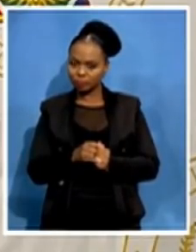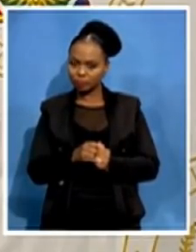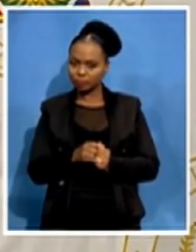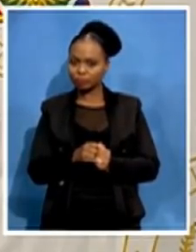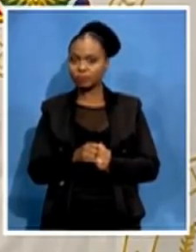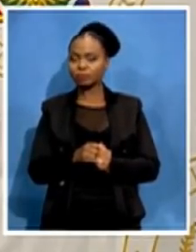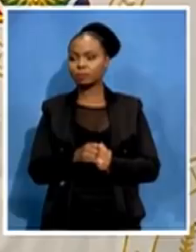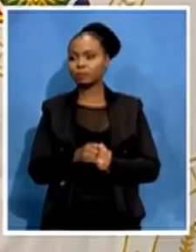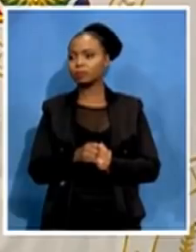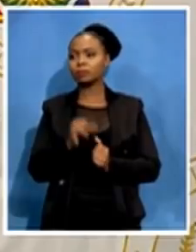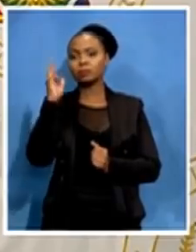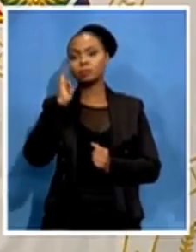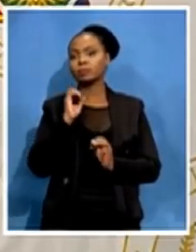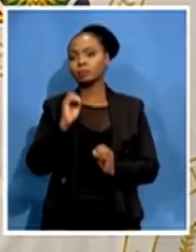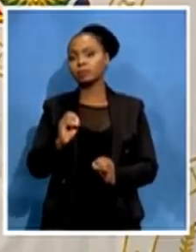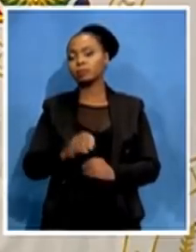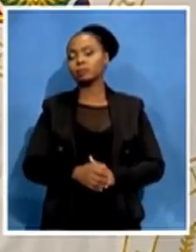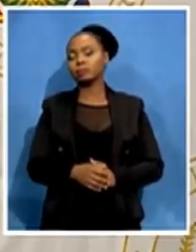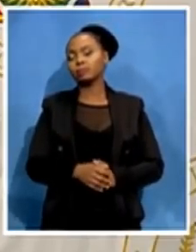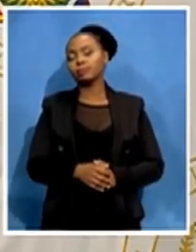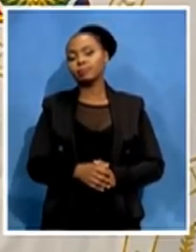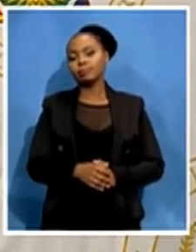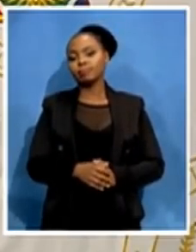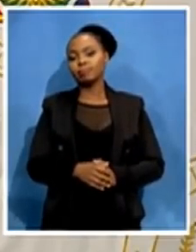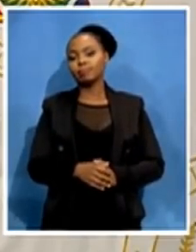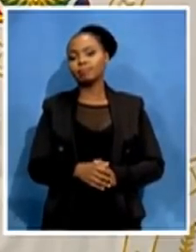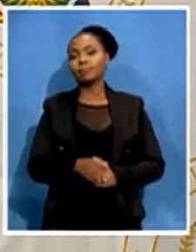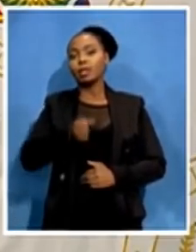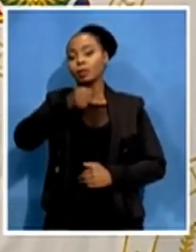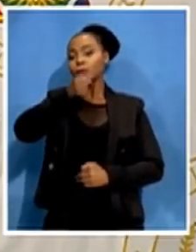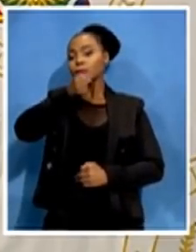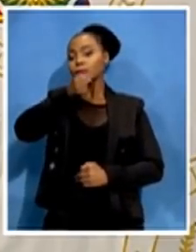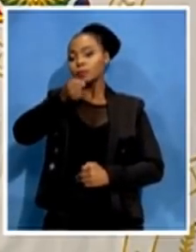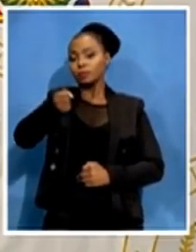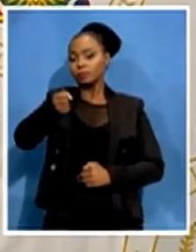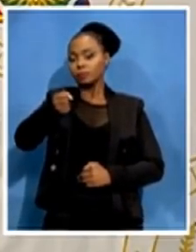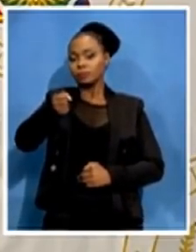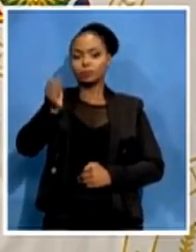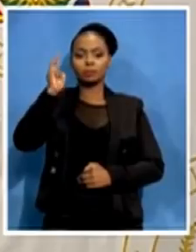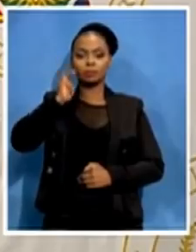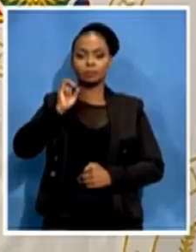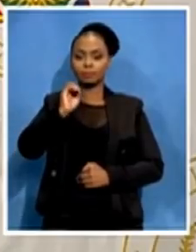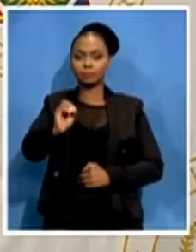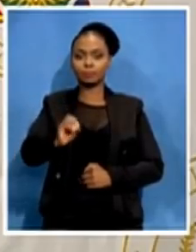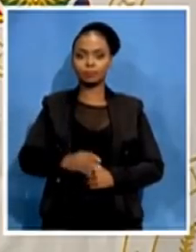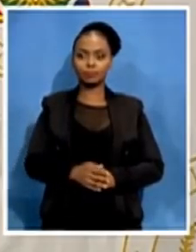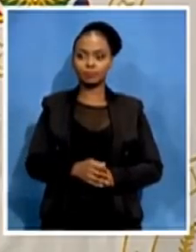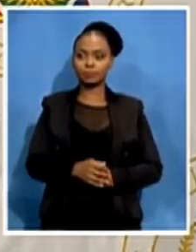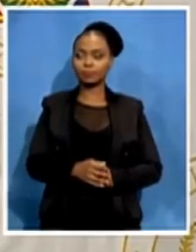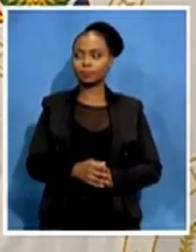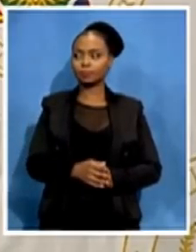them. Such as the President, Judge Trofe, and also the allegations around the relationship